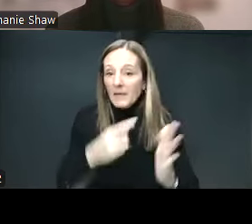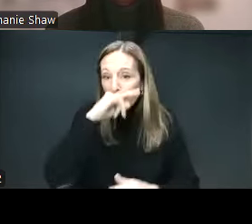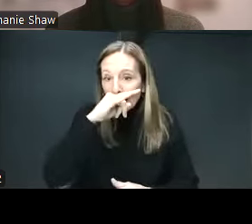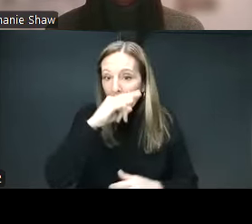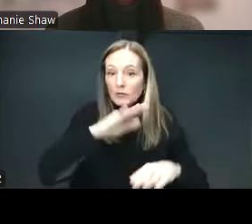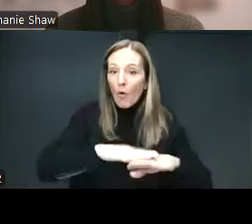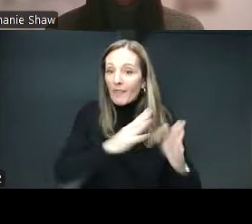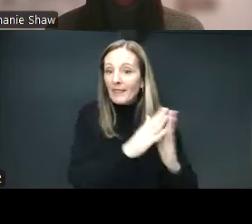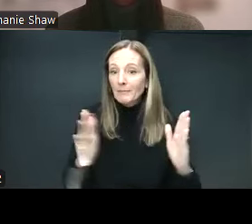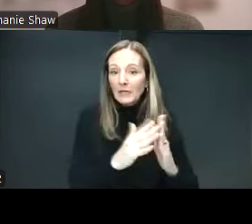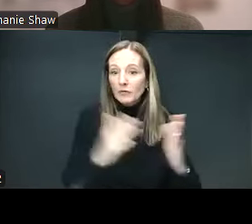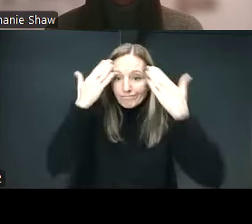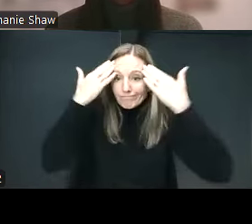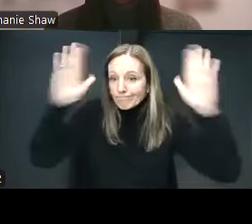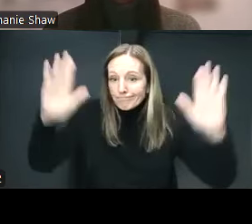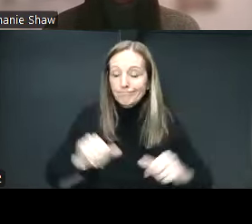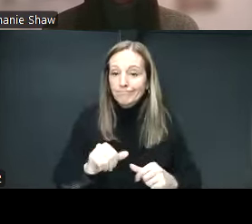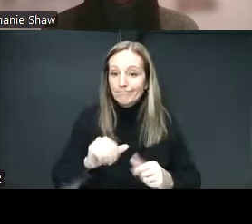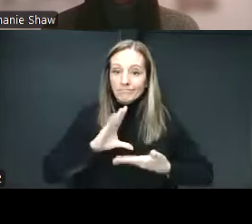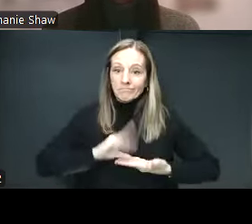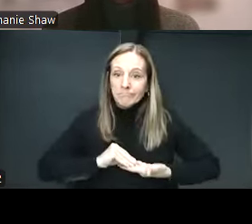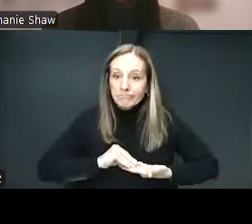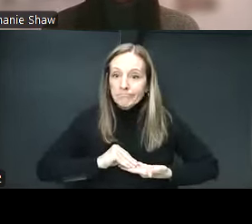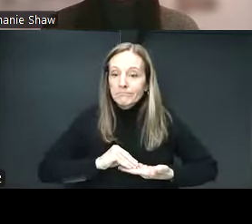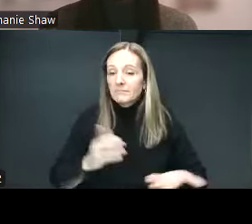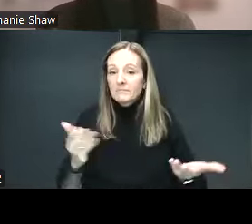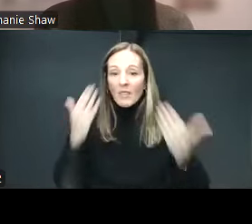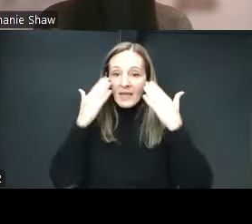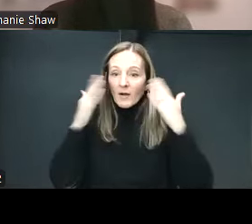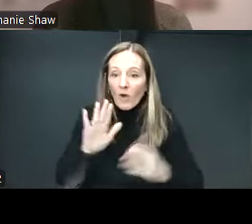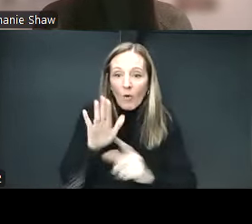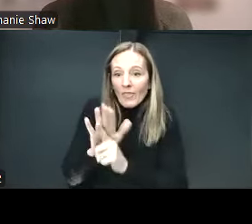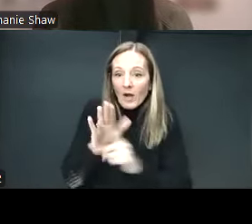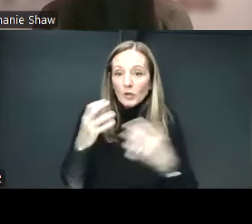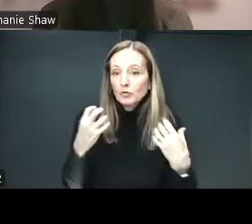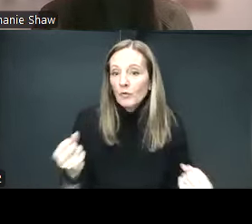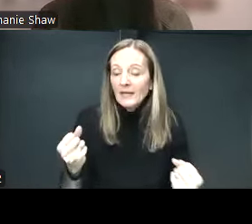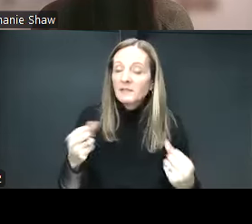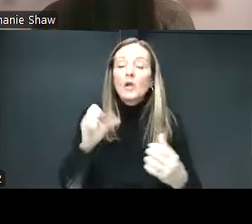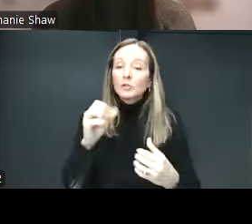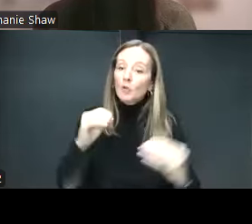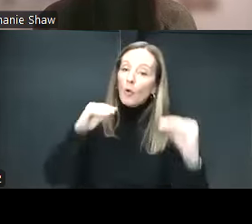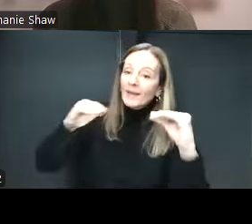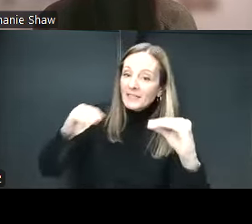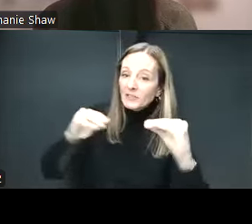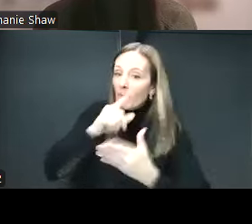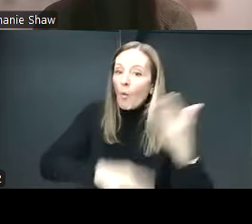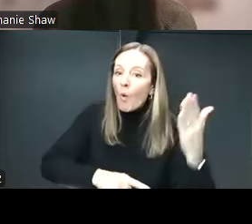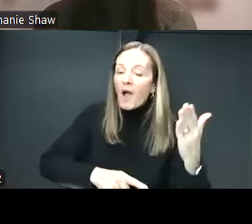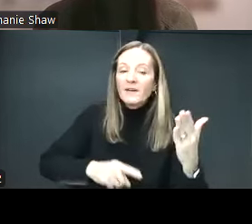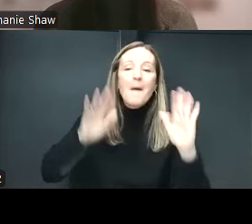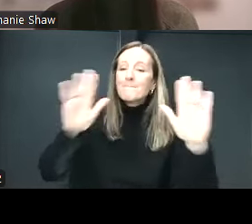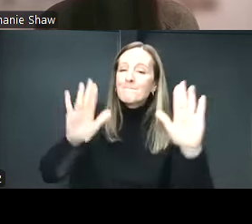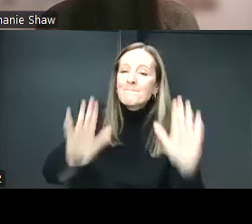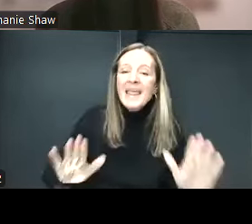see a lot of low self-esteem in this population as well. And so just teaching them, what amazing attributes do you have